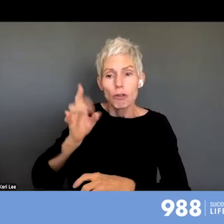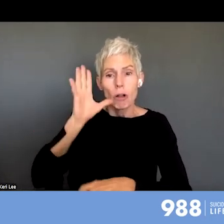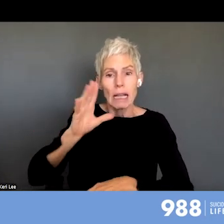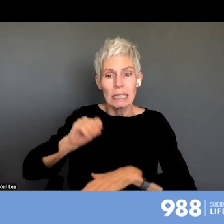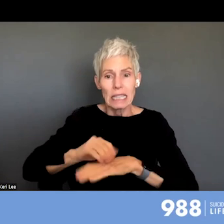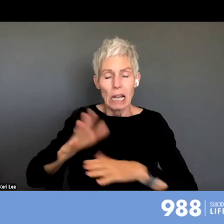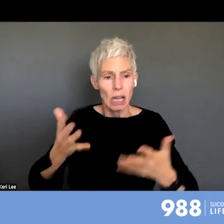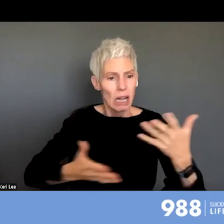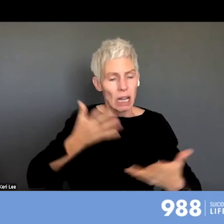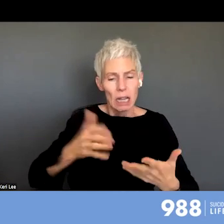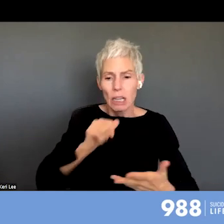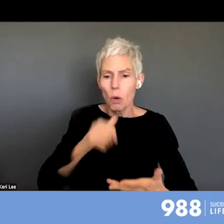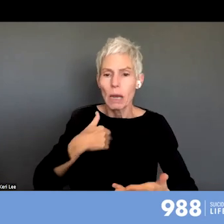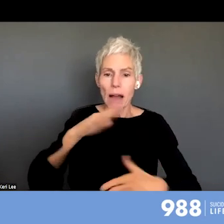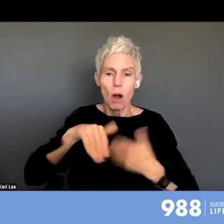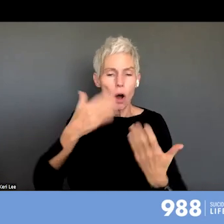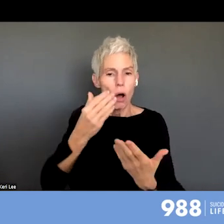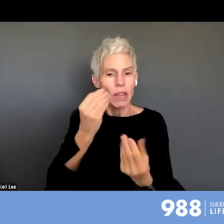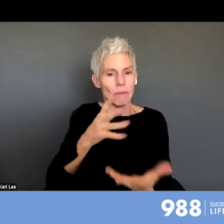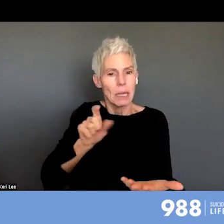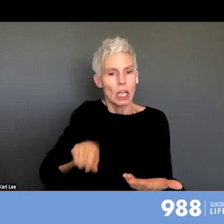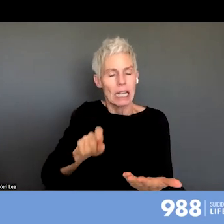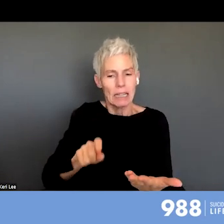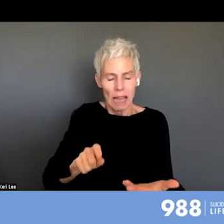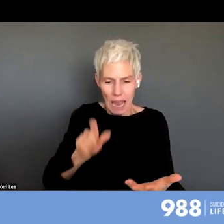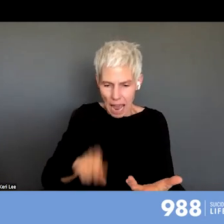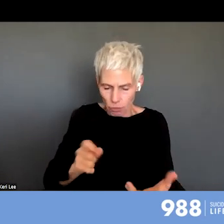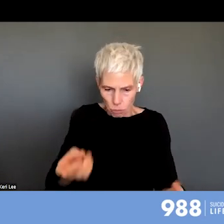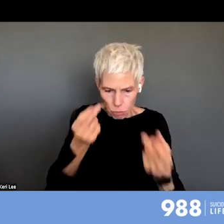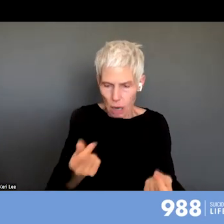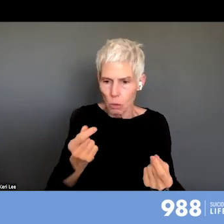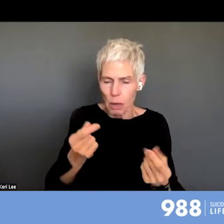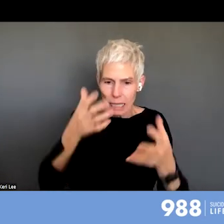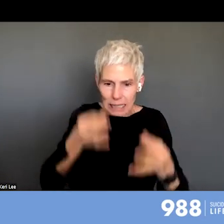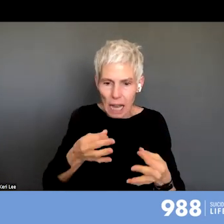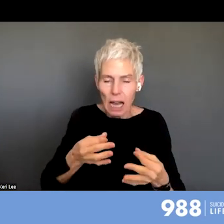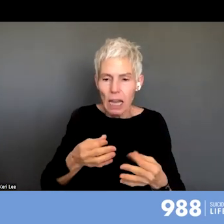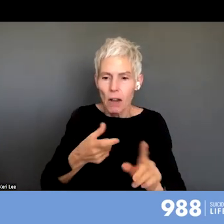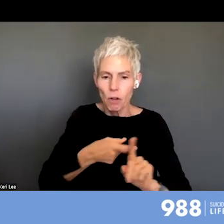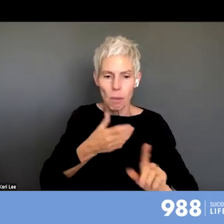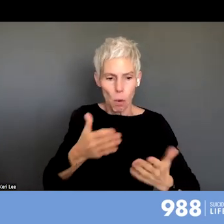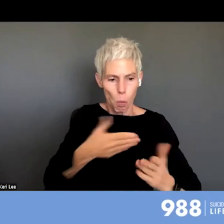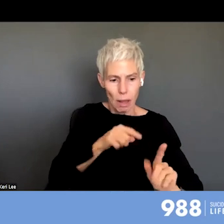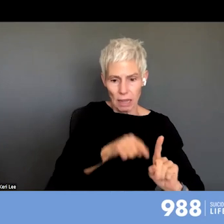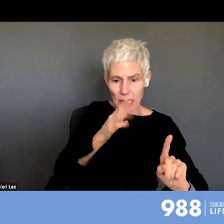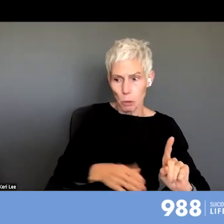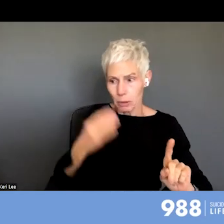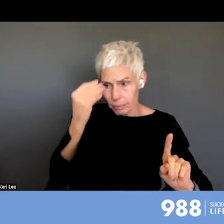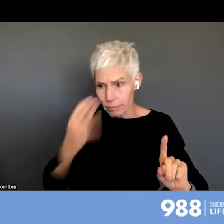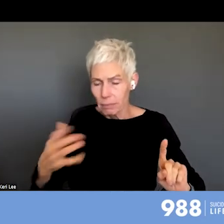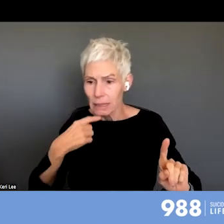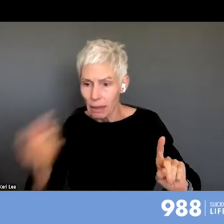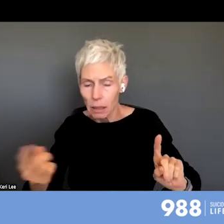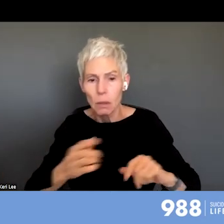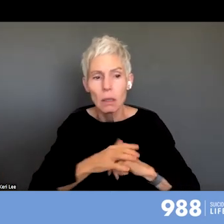have all the information they would like, and they have to make a quick decision based on that. It's a very difficult place to be in. And as this